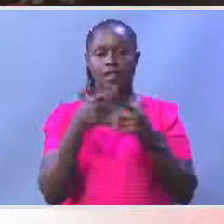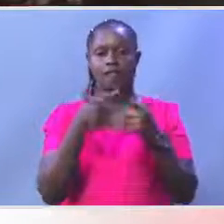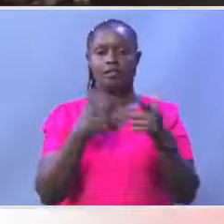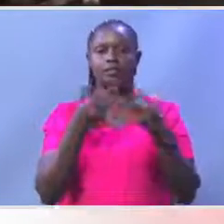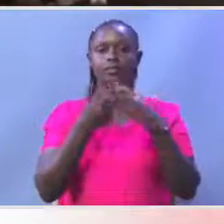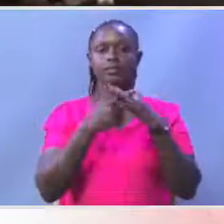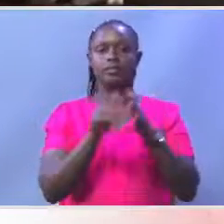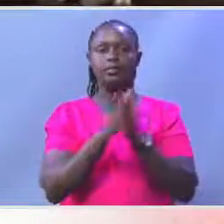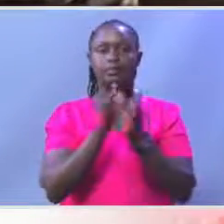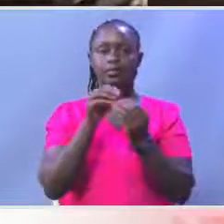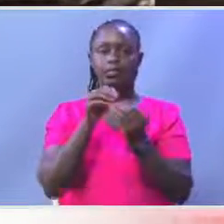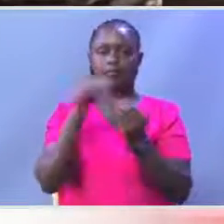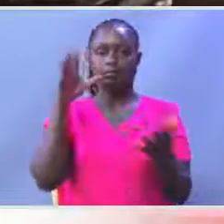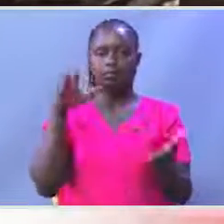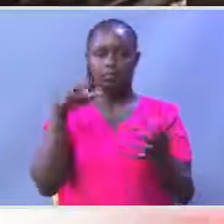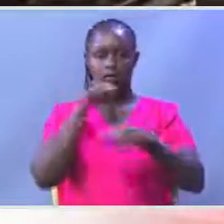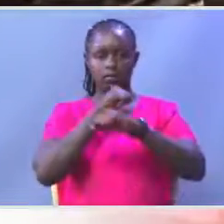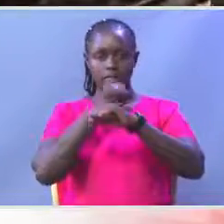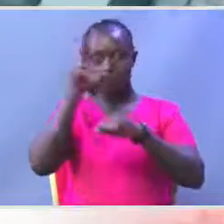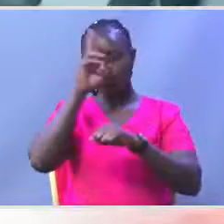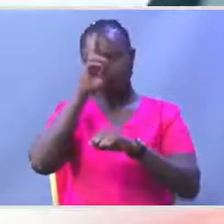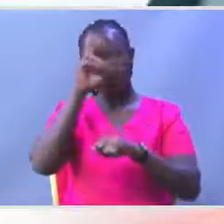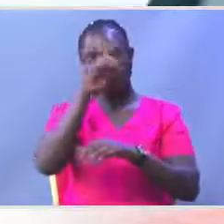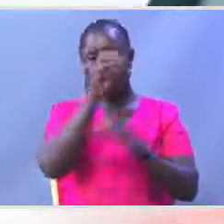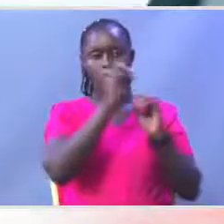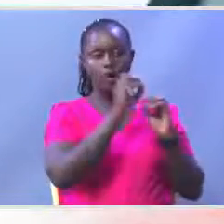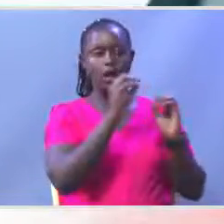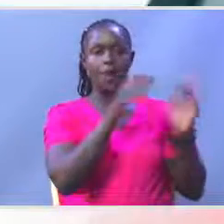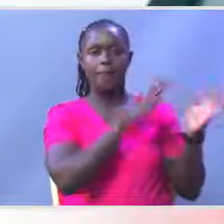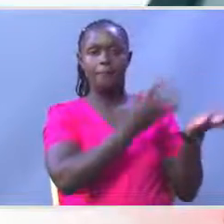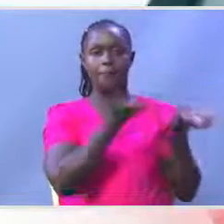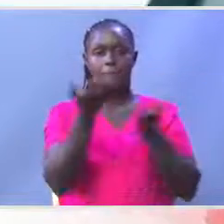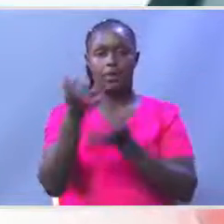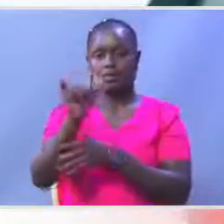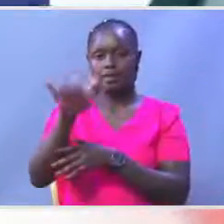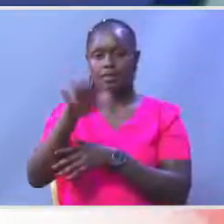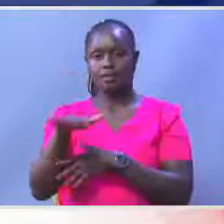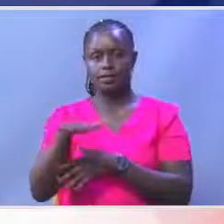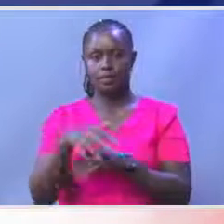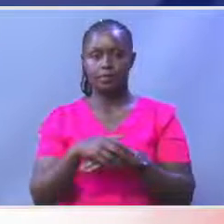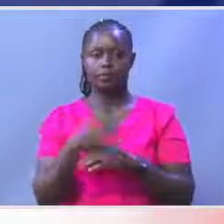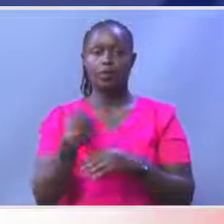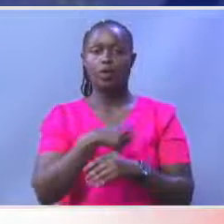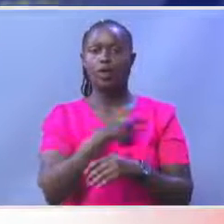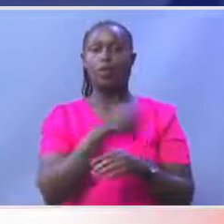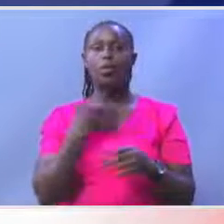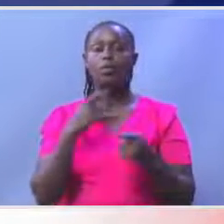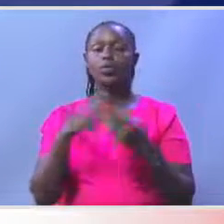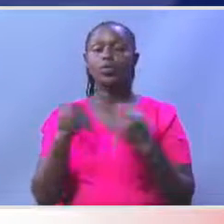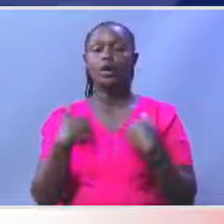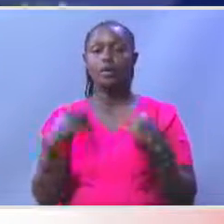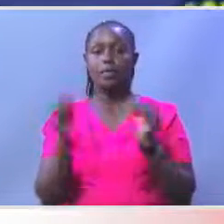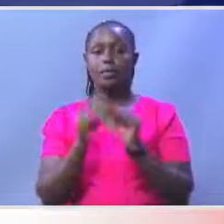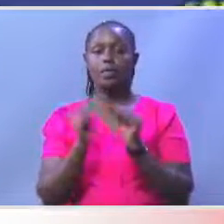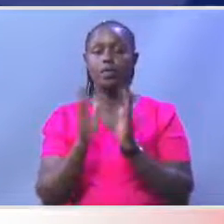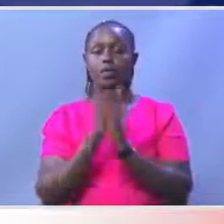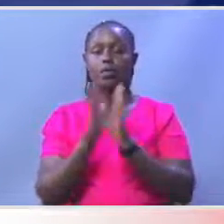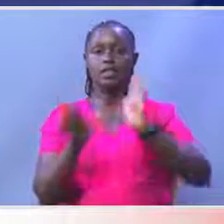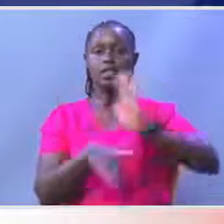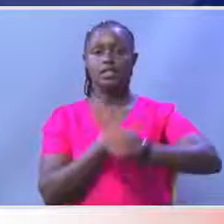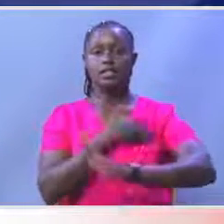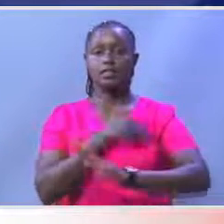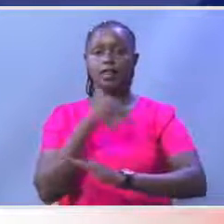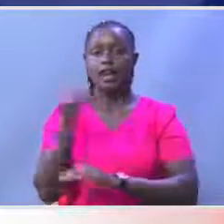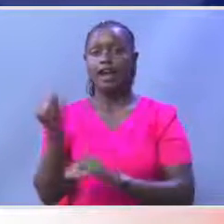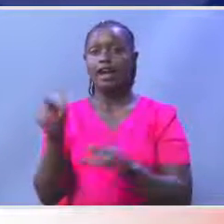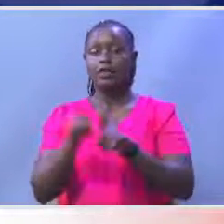more security forces deployed into the area. We had to call for a meeting with our chiefs and assistant chiefs,